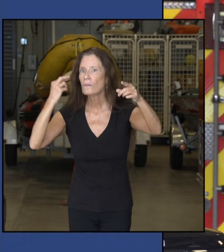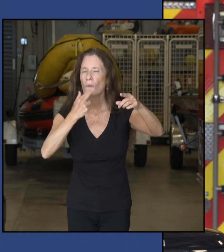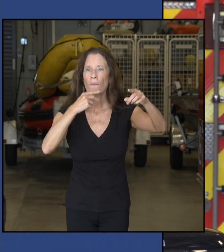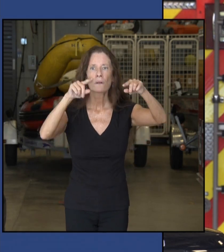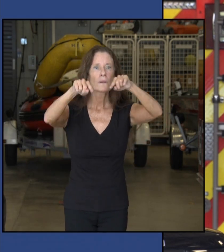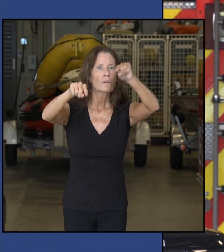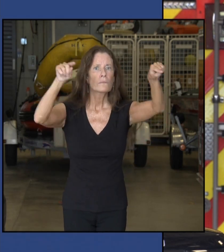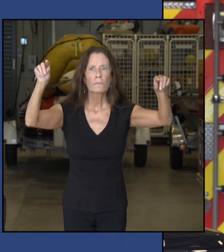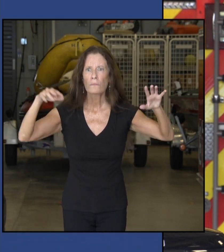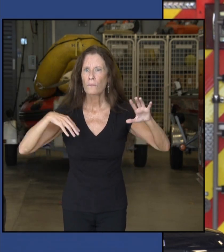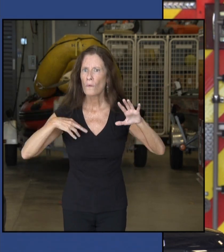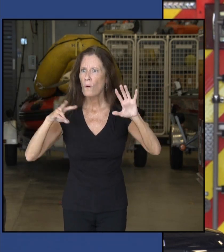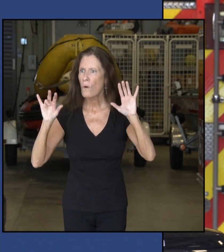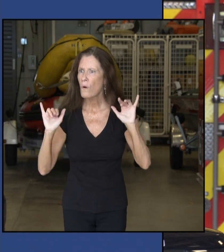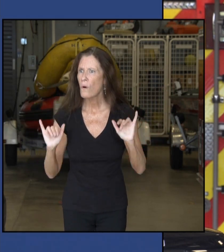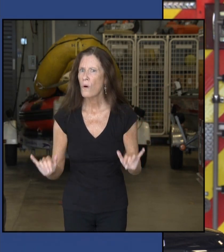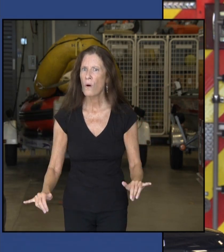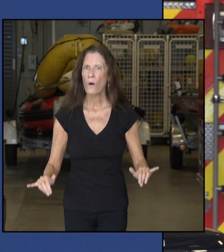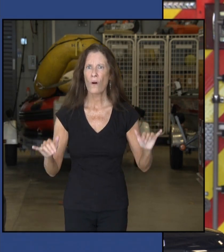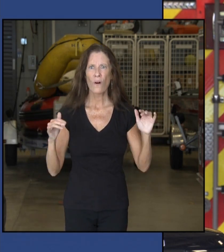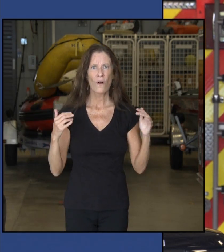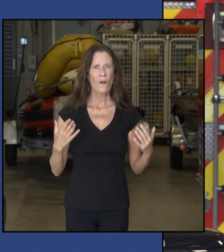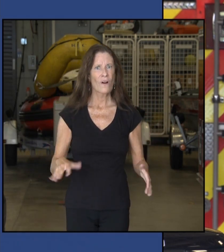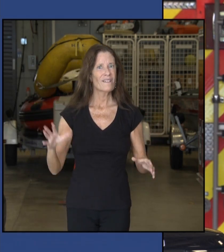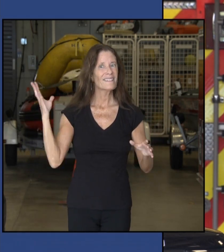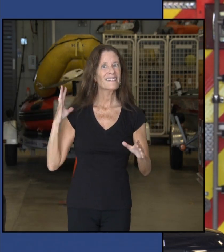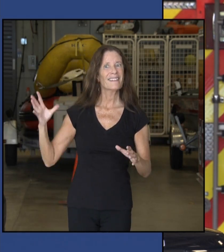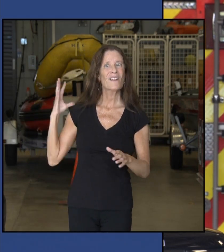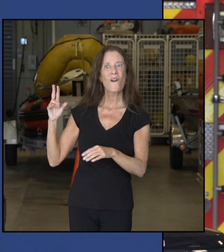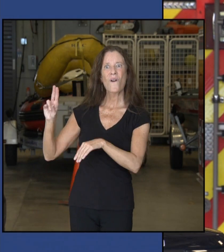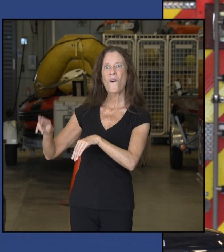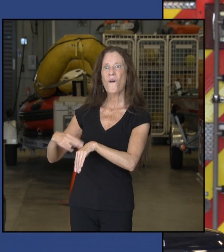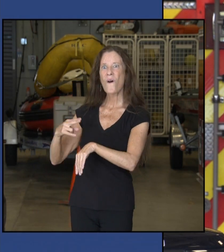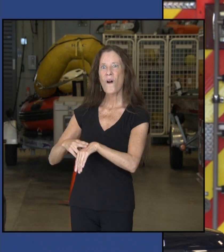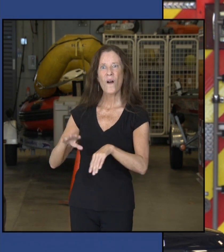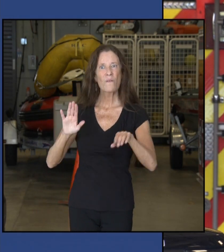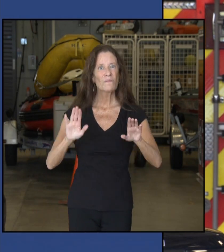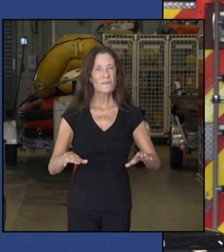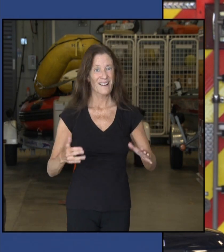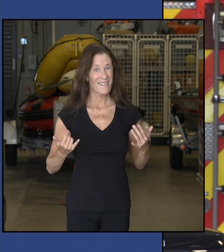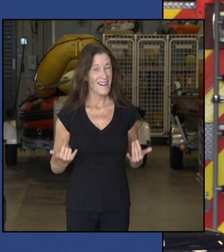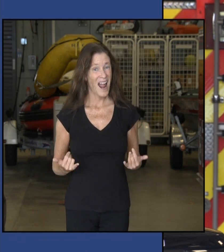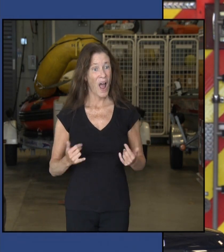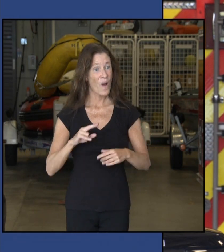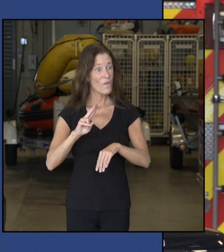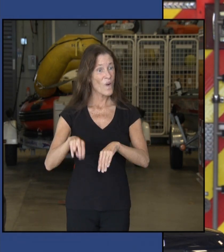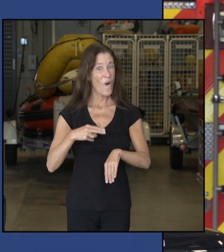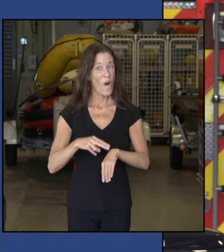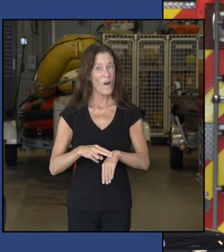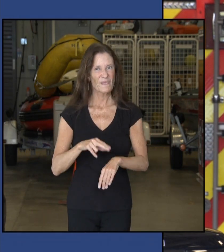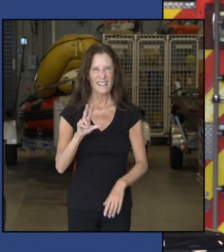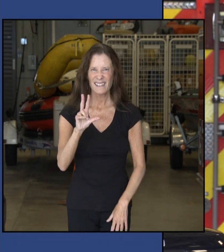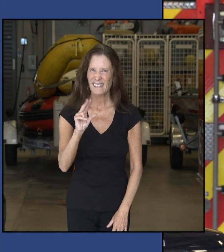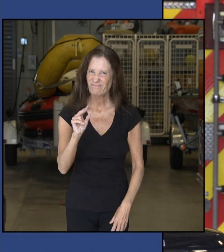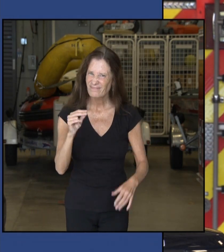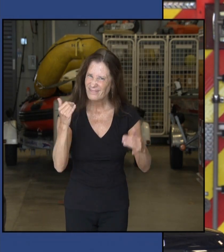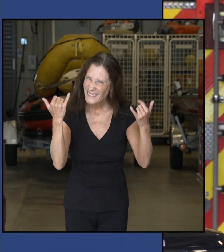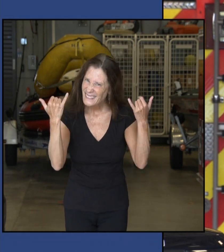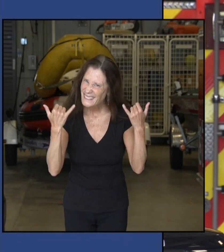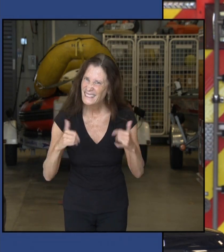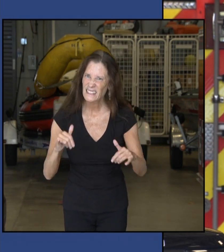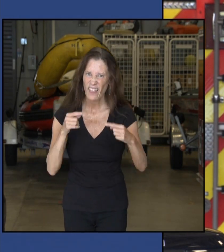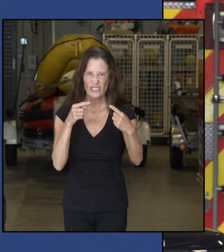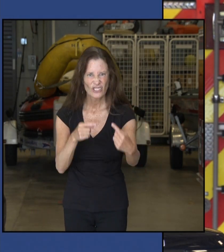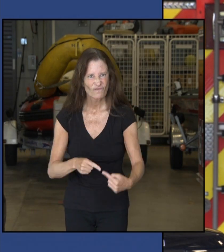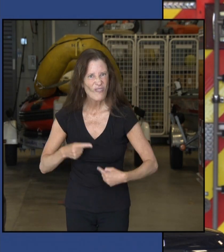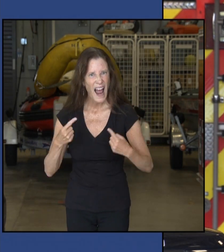feels almost normal. But we're not back to normal, as you've heard. Our health experts, the science, our experience